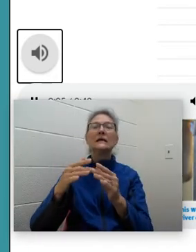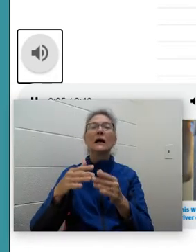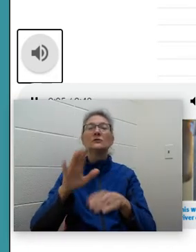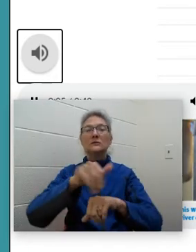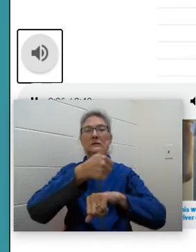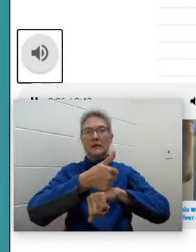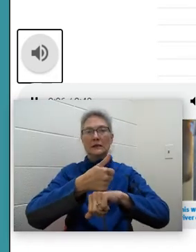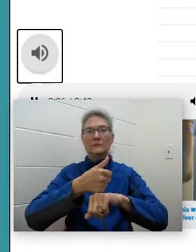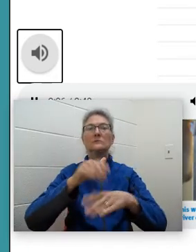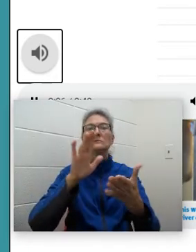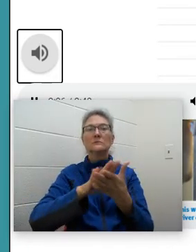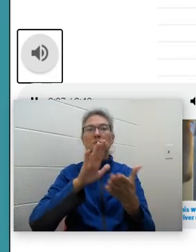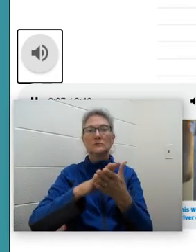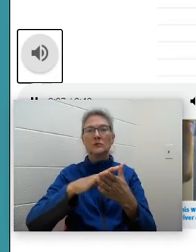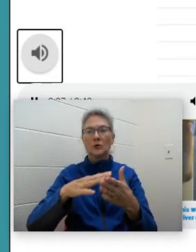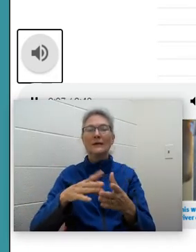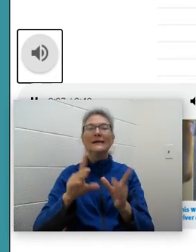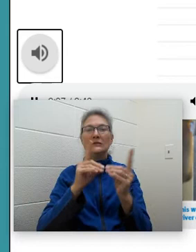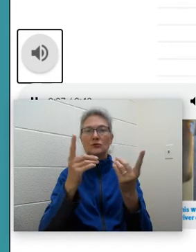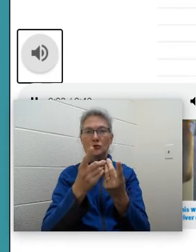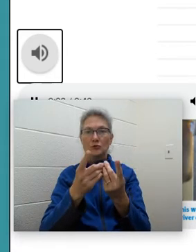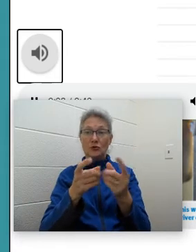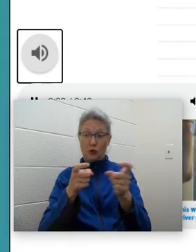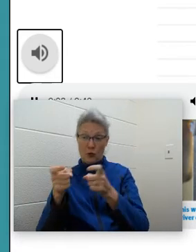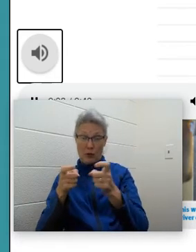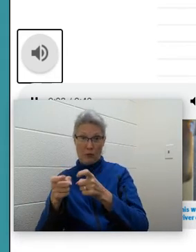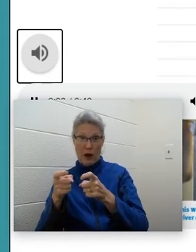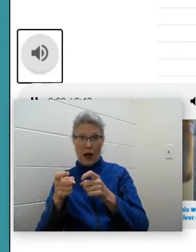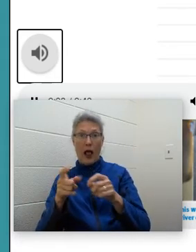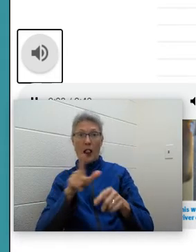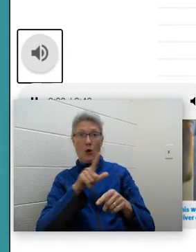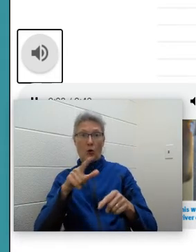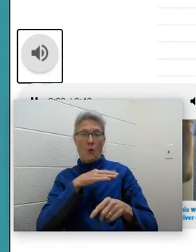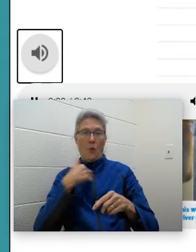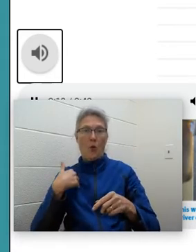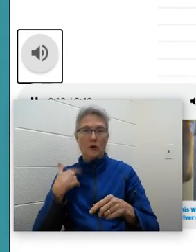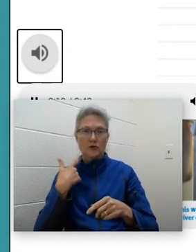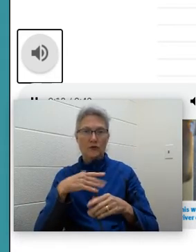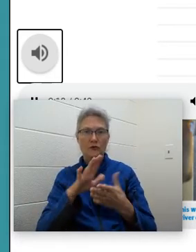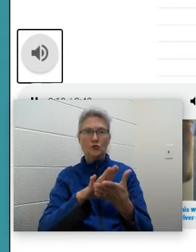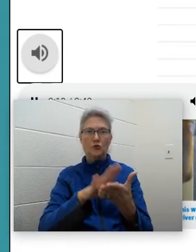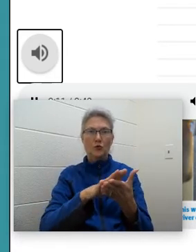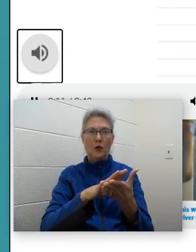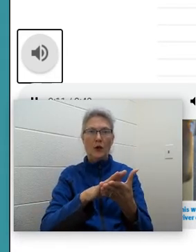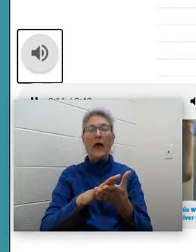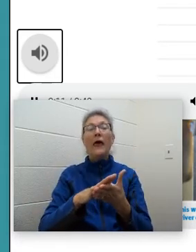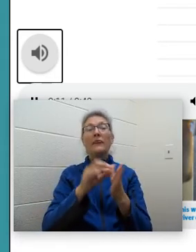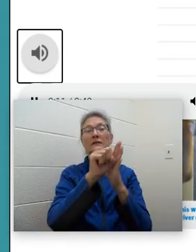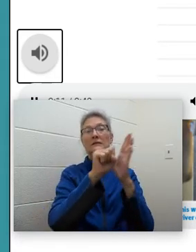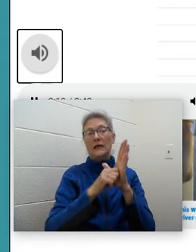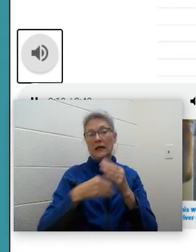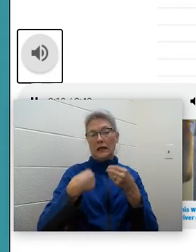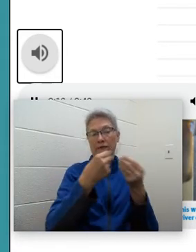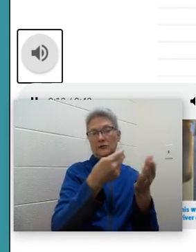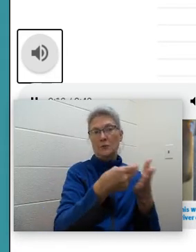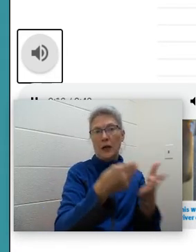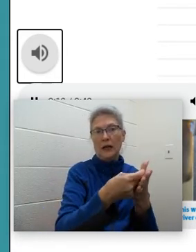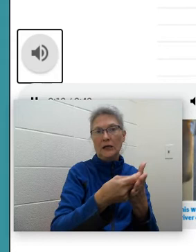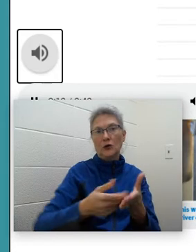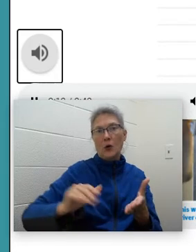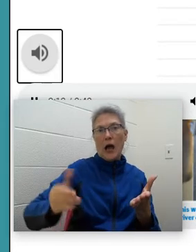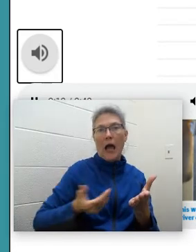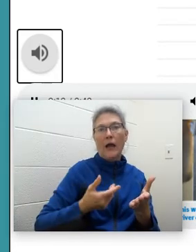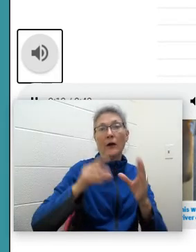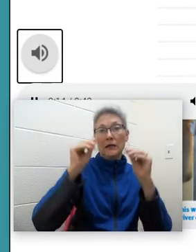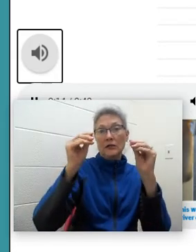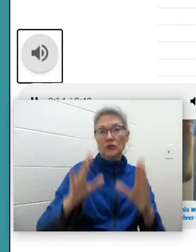districts, which are run by local school boards. The state government gives school boards some of the money they need to hire teachers and